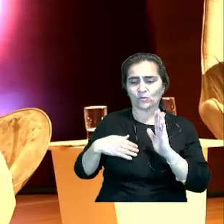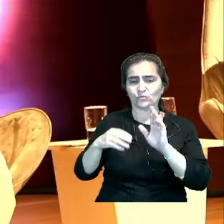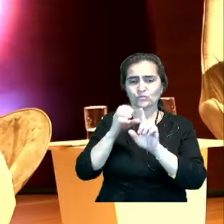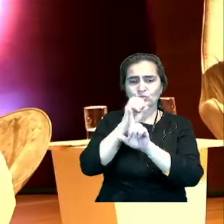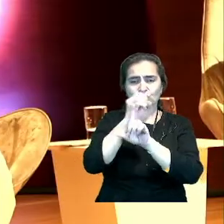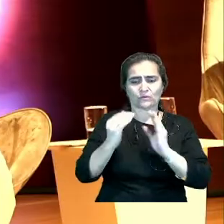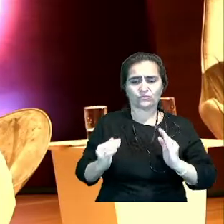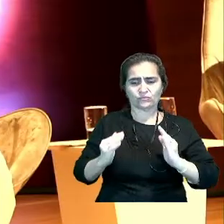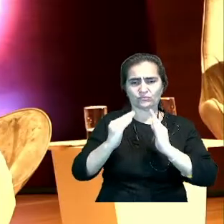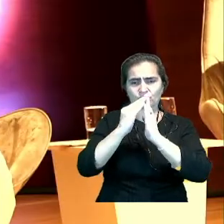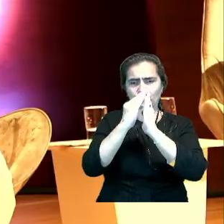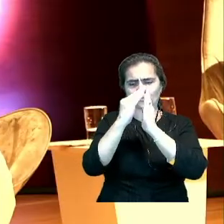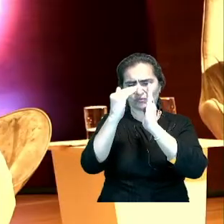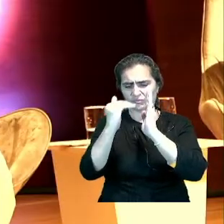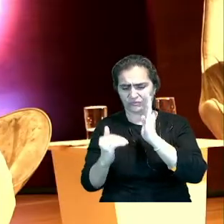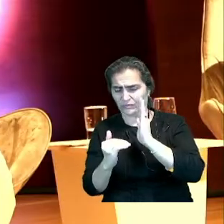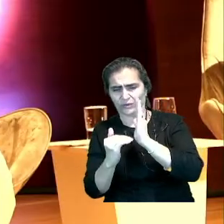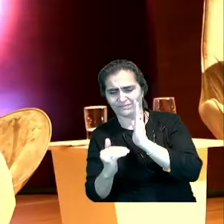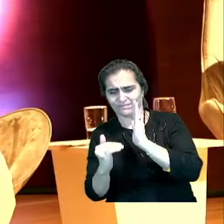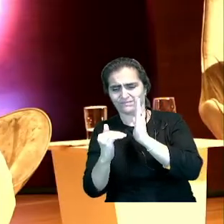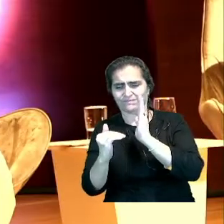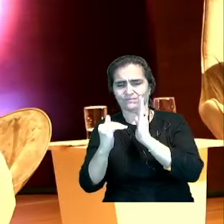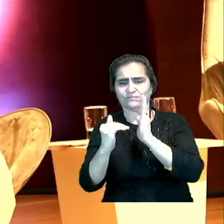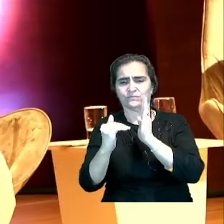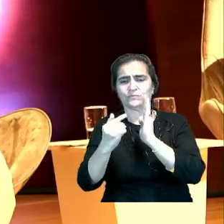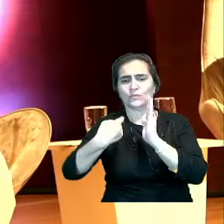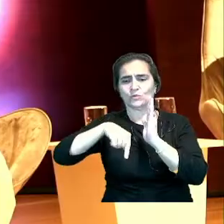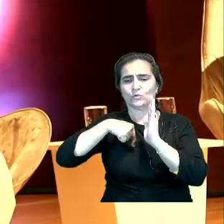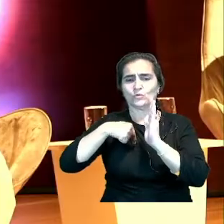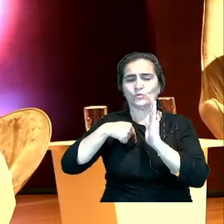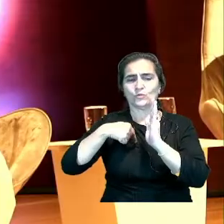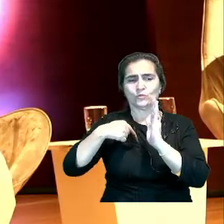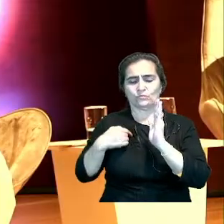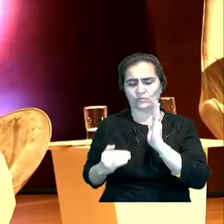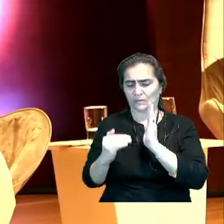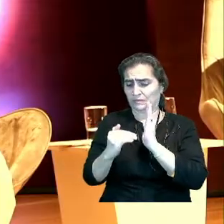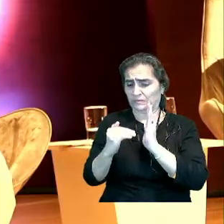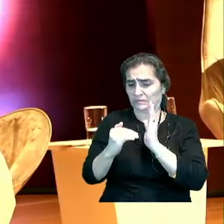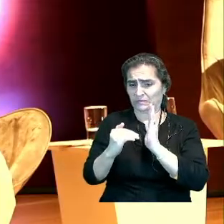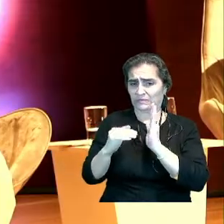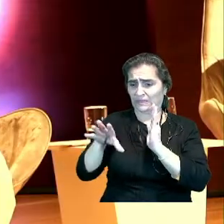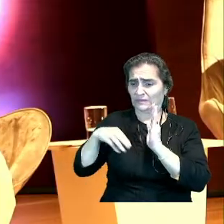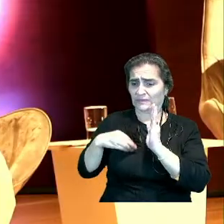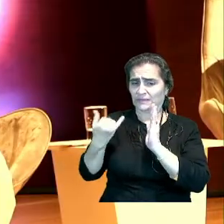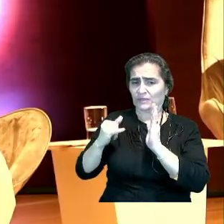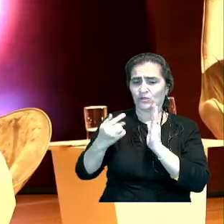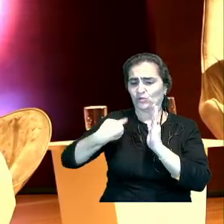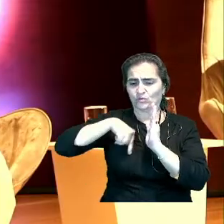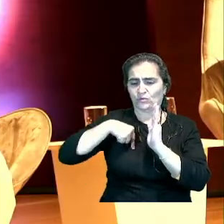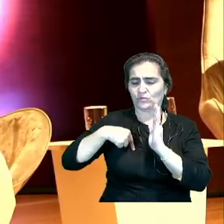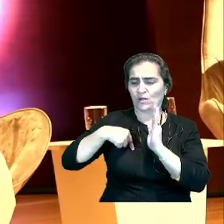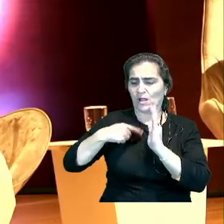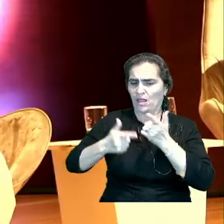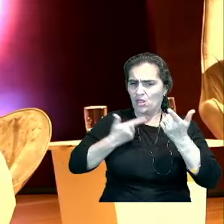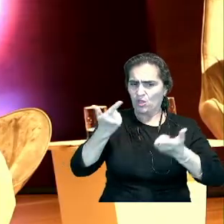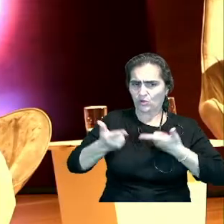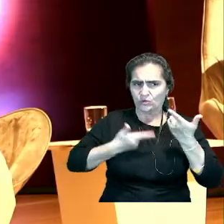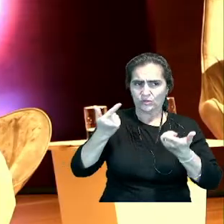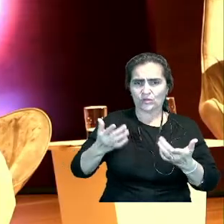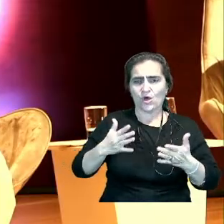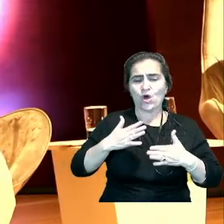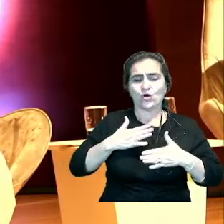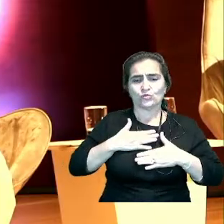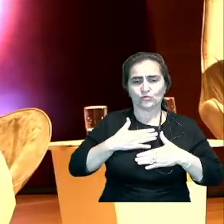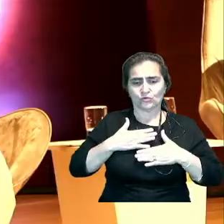position without fighting back. Well, I'm originally from Jamaica, so you know I come from the land